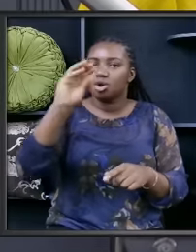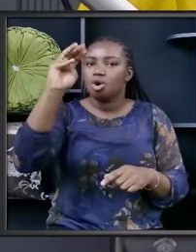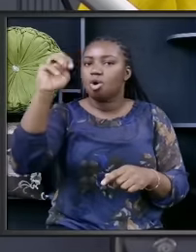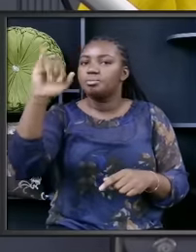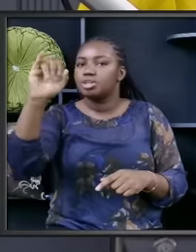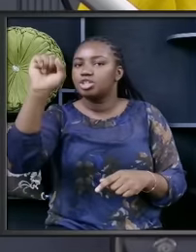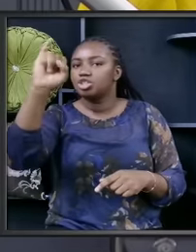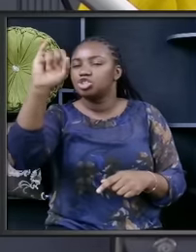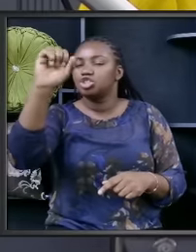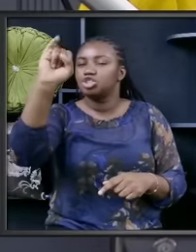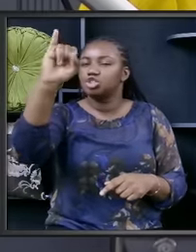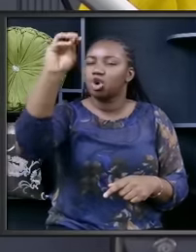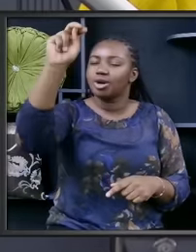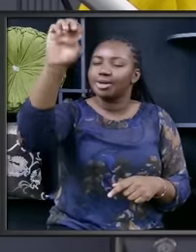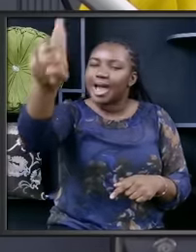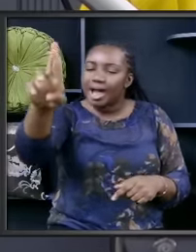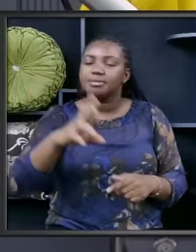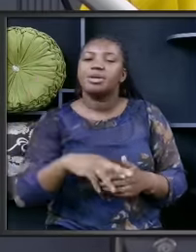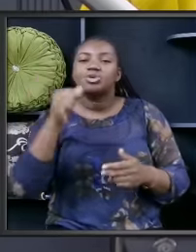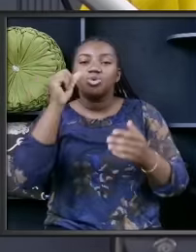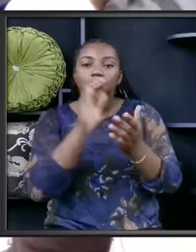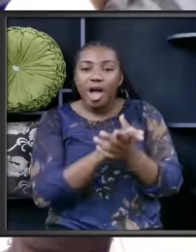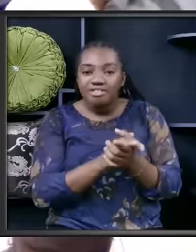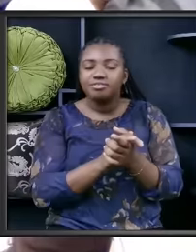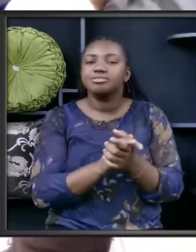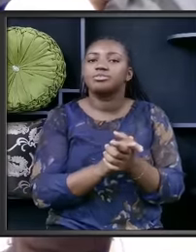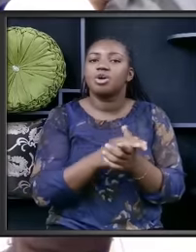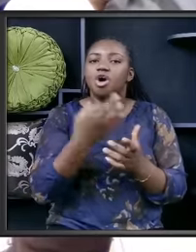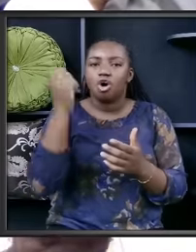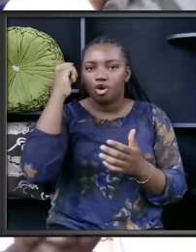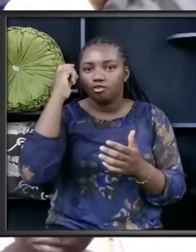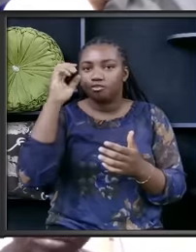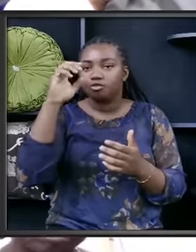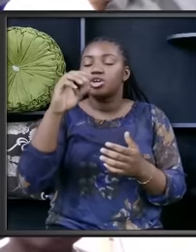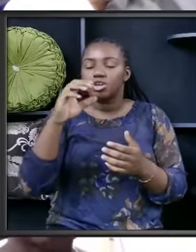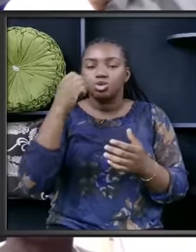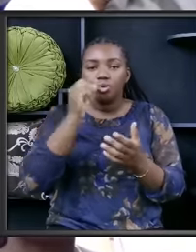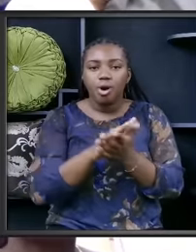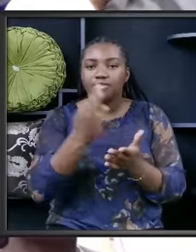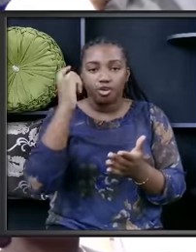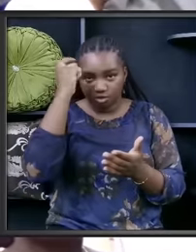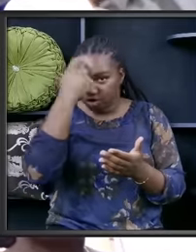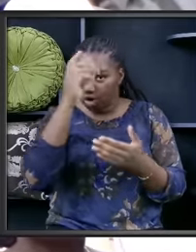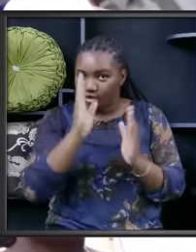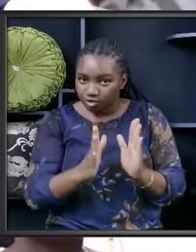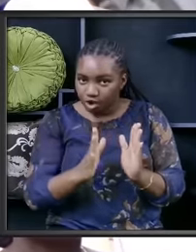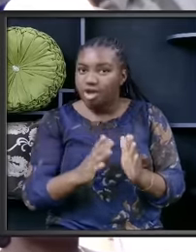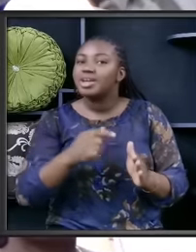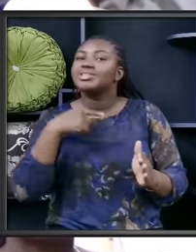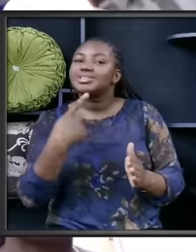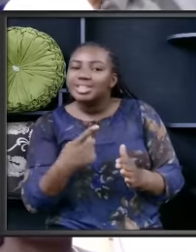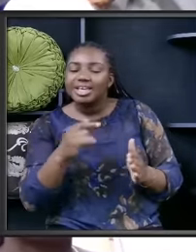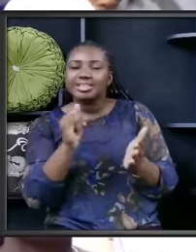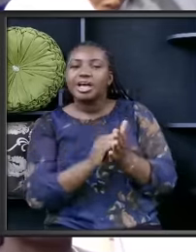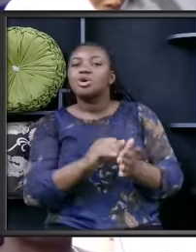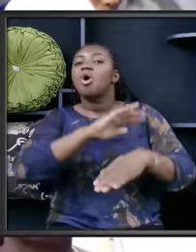Mommy Rachel, Naim can say every commissioner wife. Now through WhatsApp, Naim we go to communicate. Oh. That was